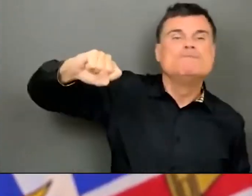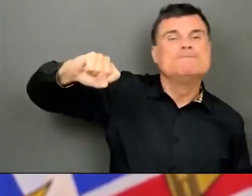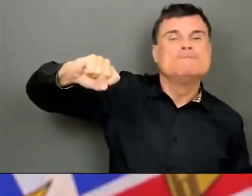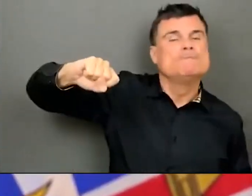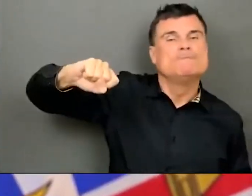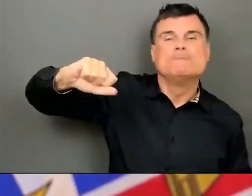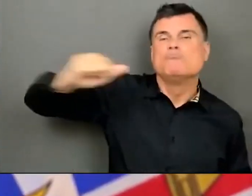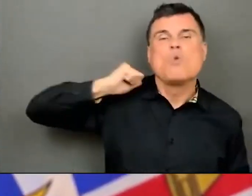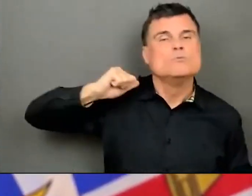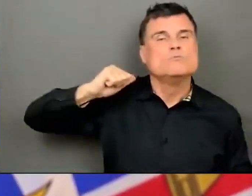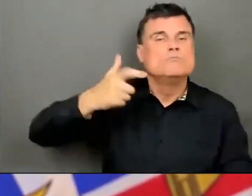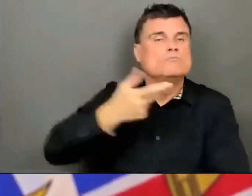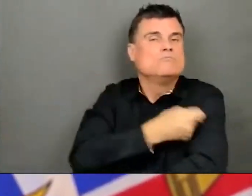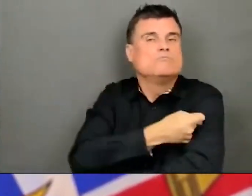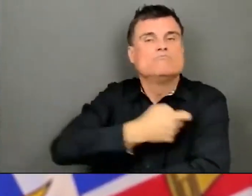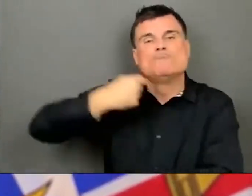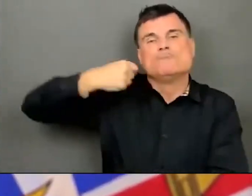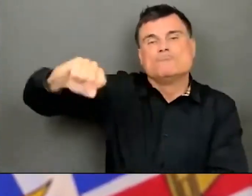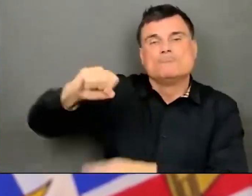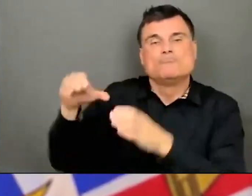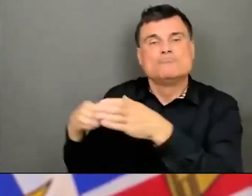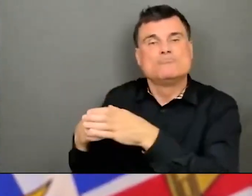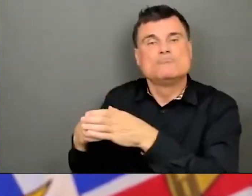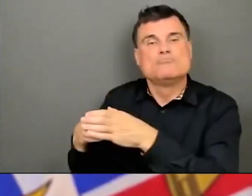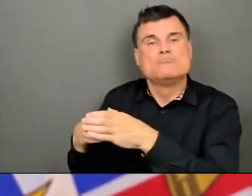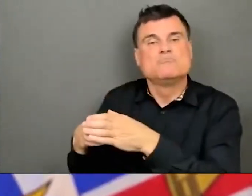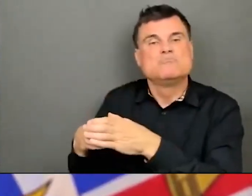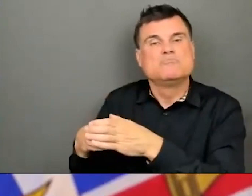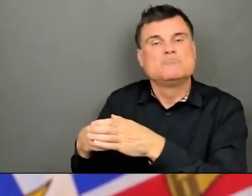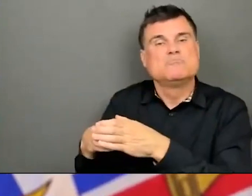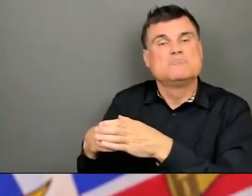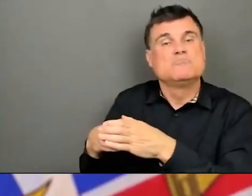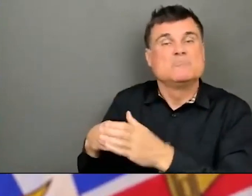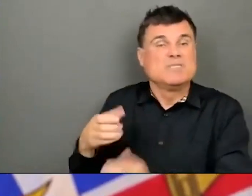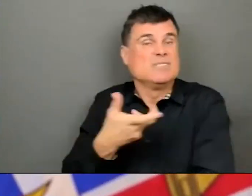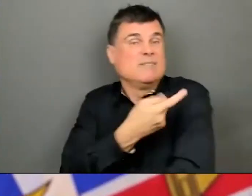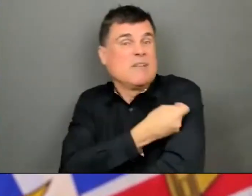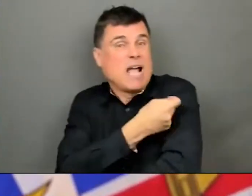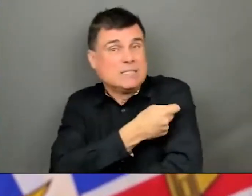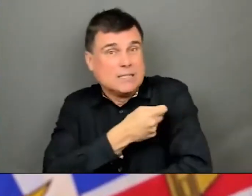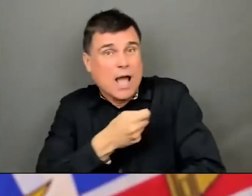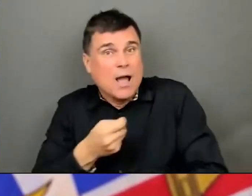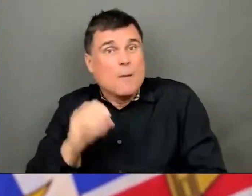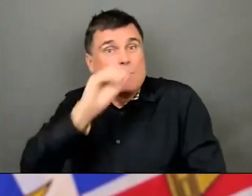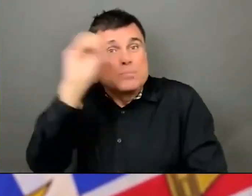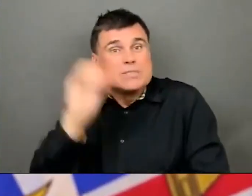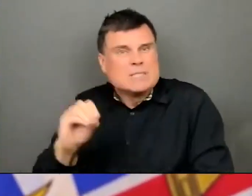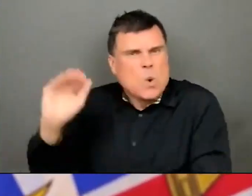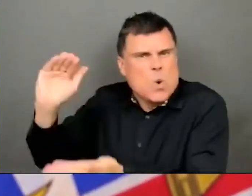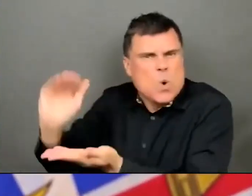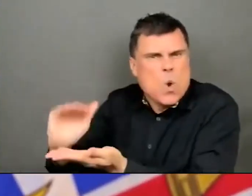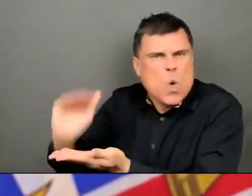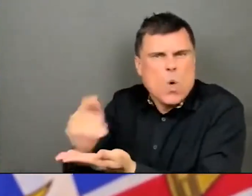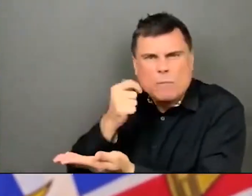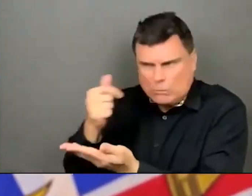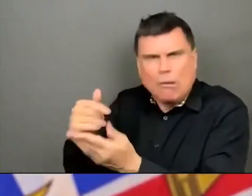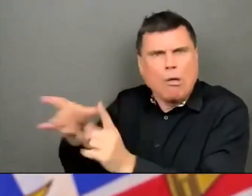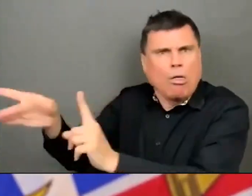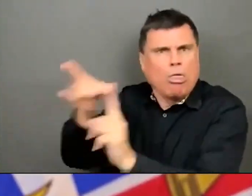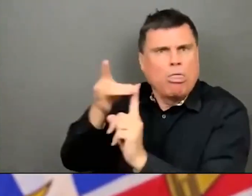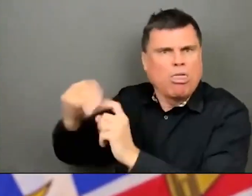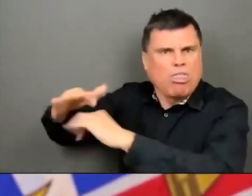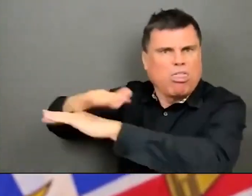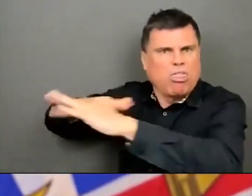communities where vaccination rates are just too low. And this virus is spreading rapidly in those communities and is